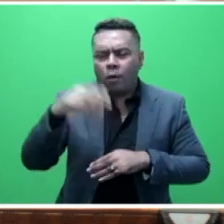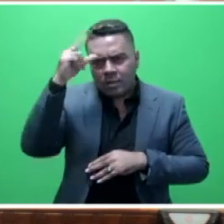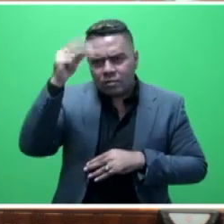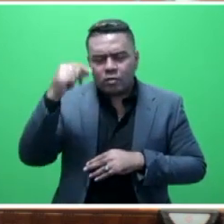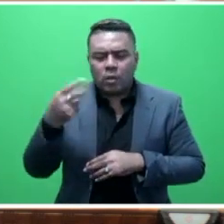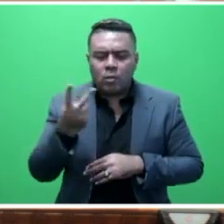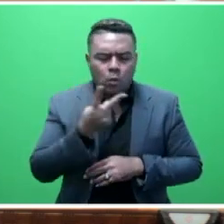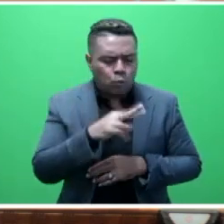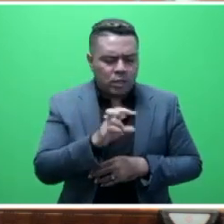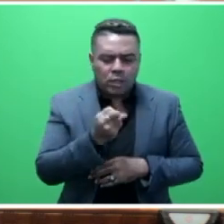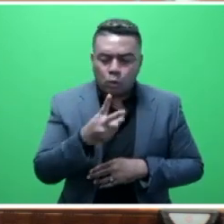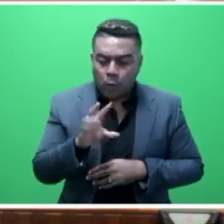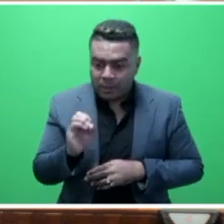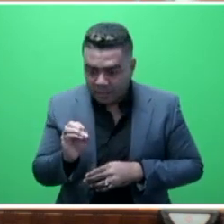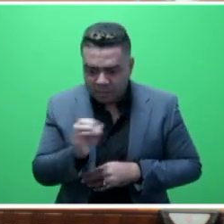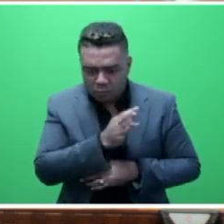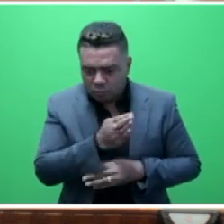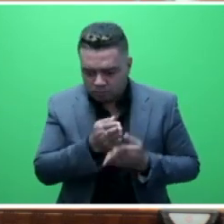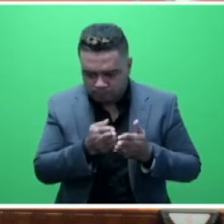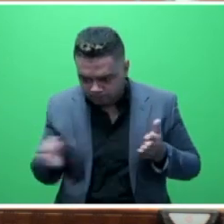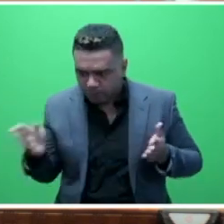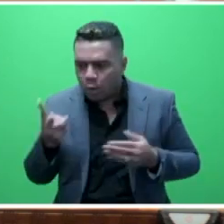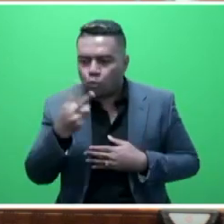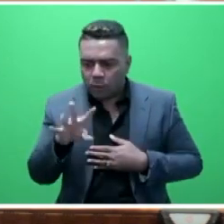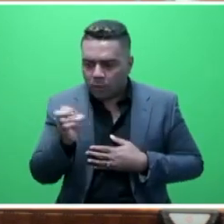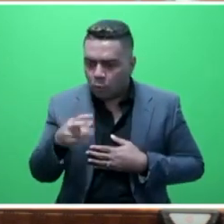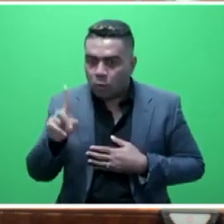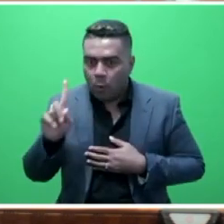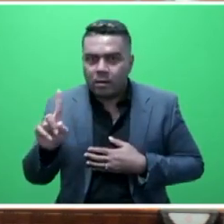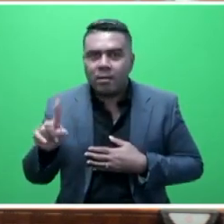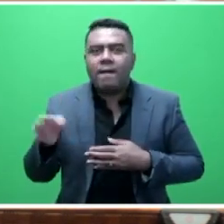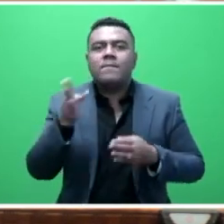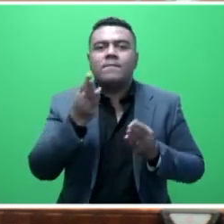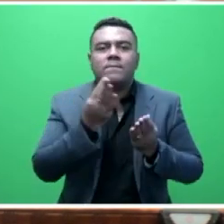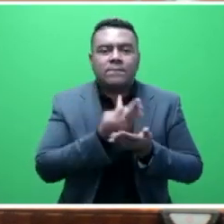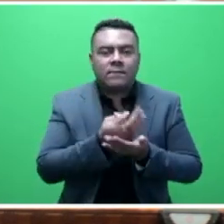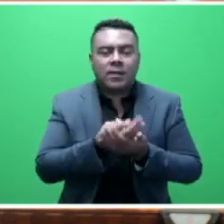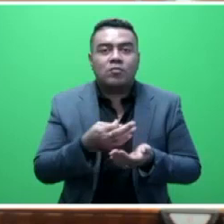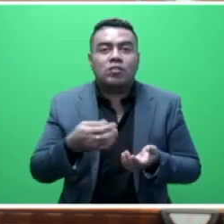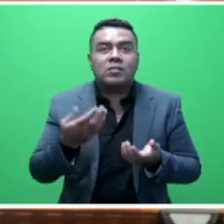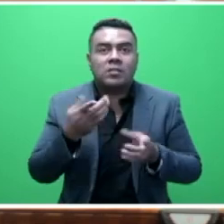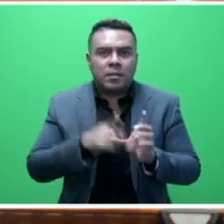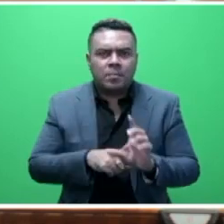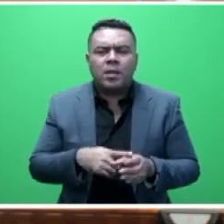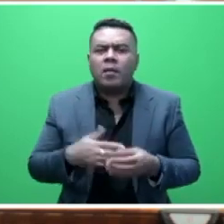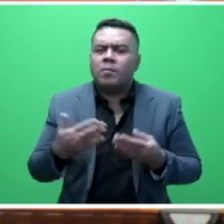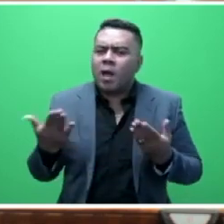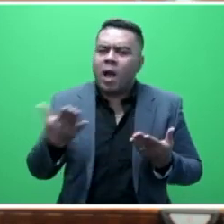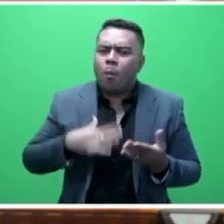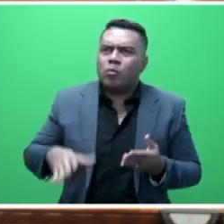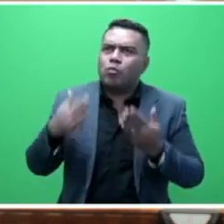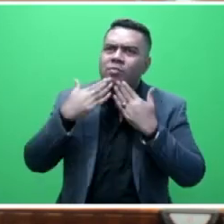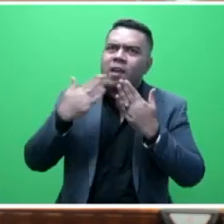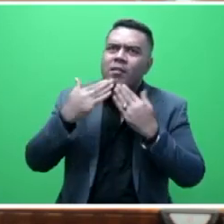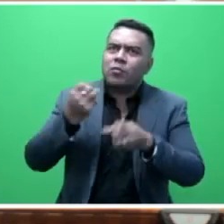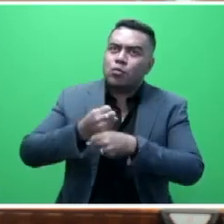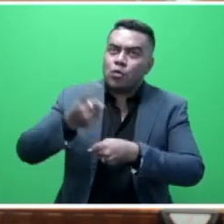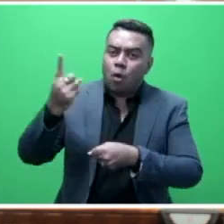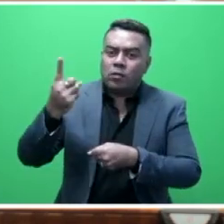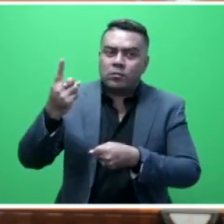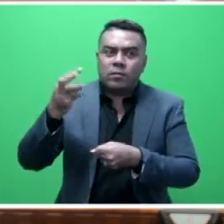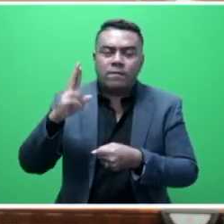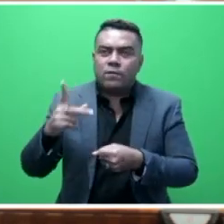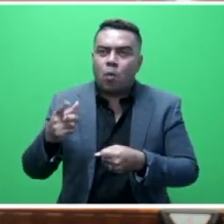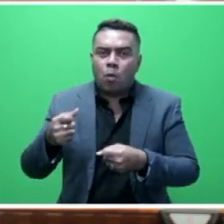2020-2021 fiscal year. Mr. Speaker, sir, I'd like to begin by thanking God that Fiji is free from the grips of COVID-19